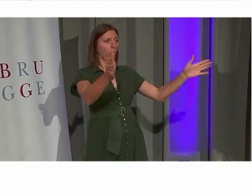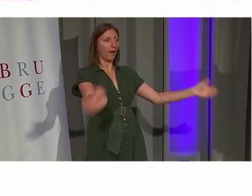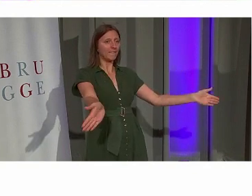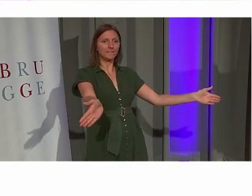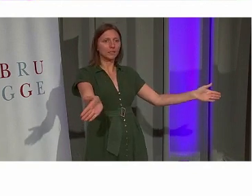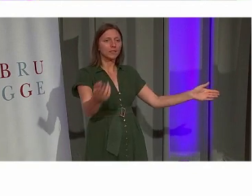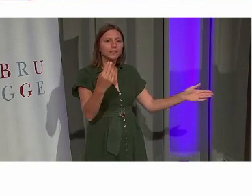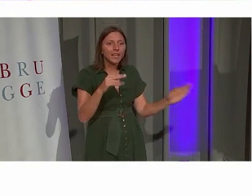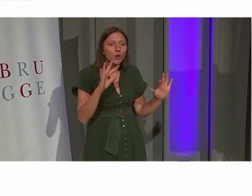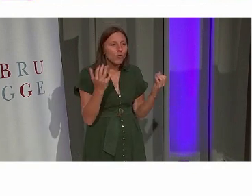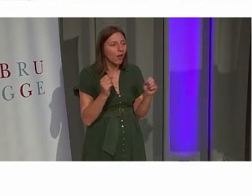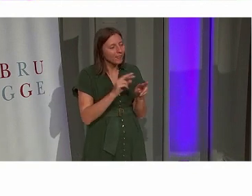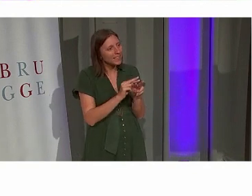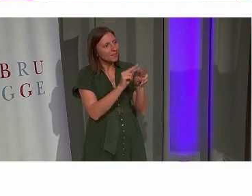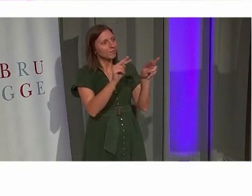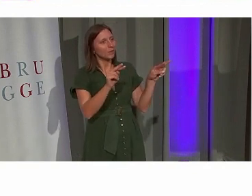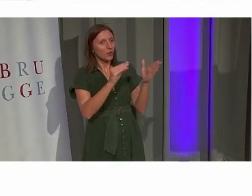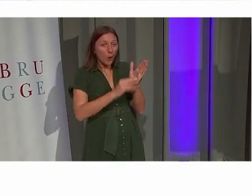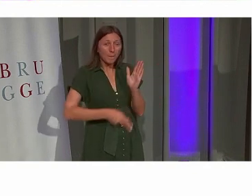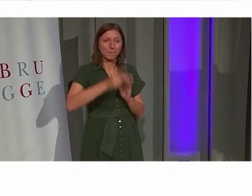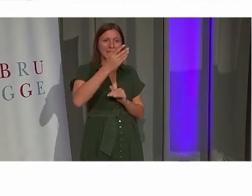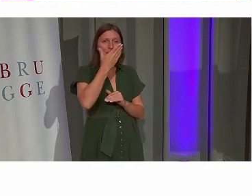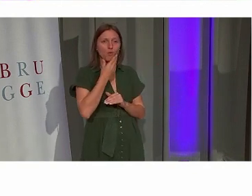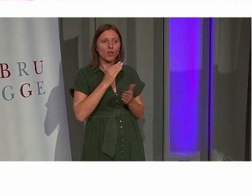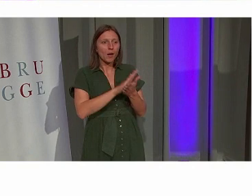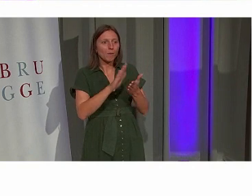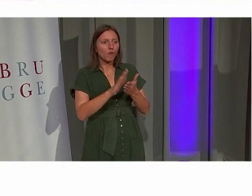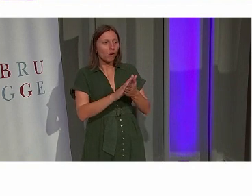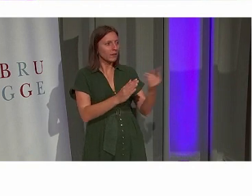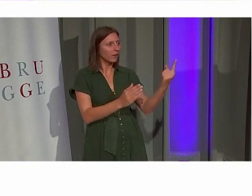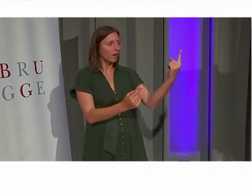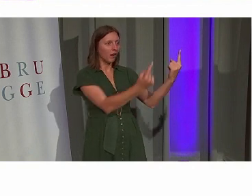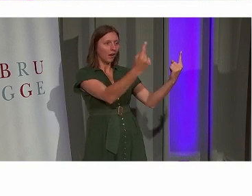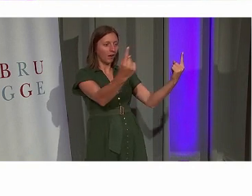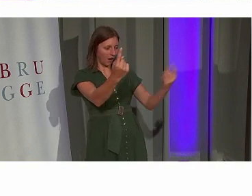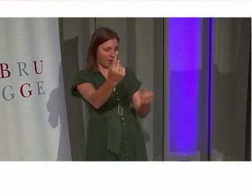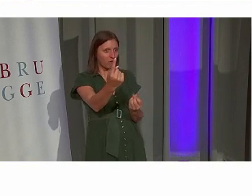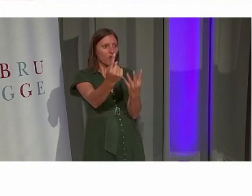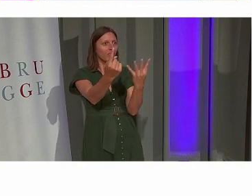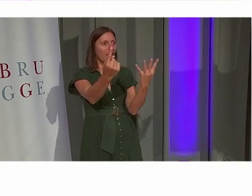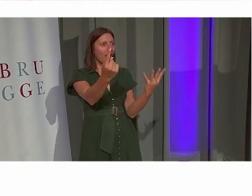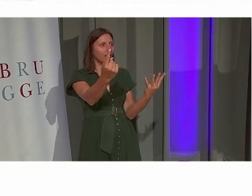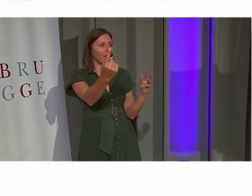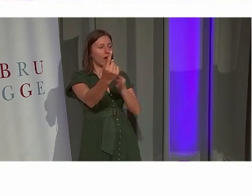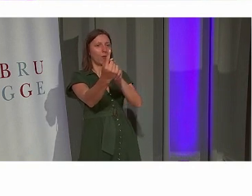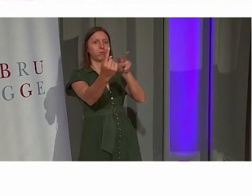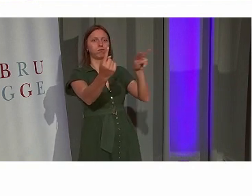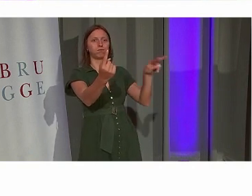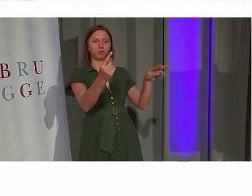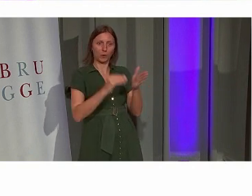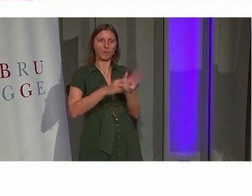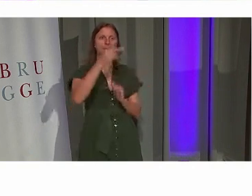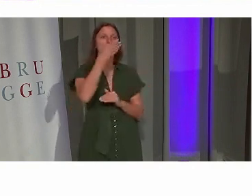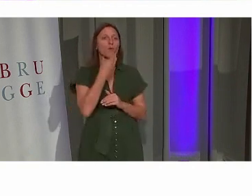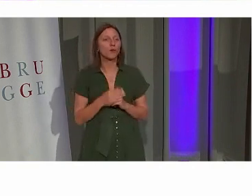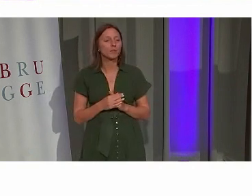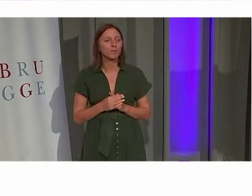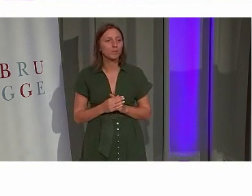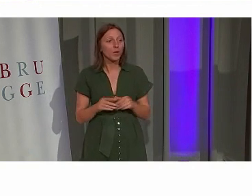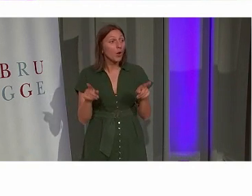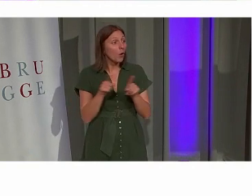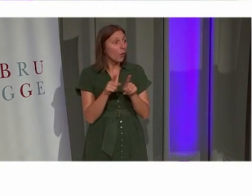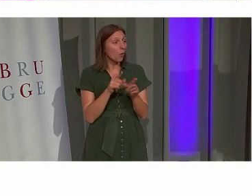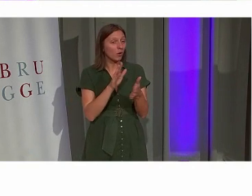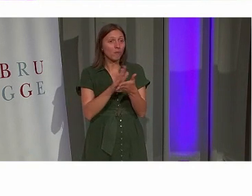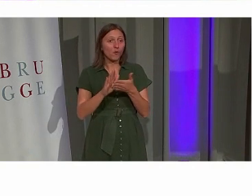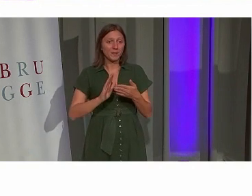it part of the project? How can you make it even more beautiful? By putting, for example, a fountain at a strategic